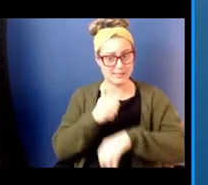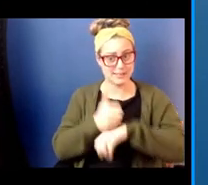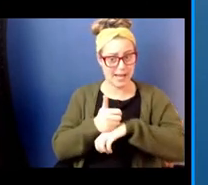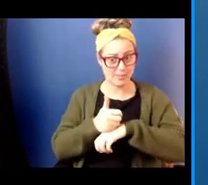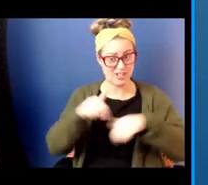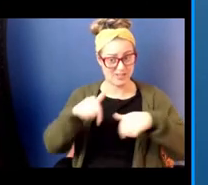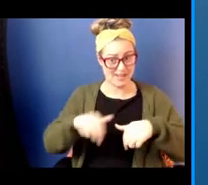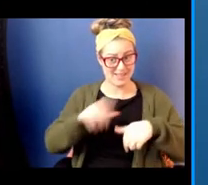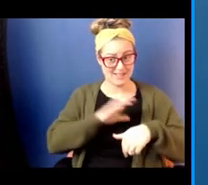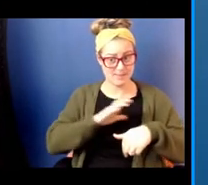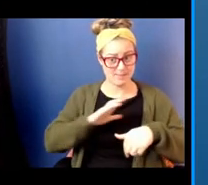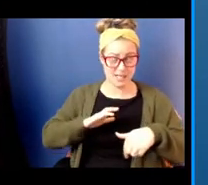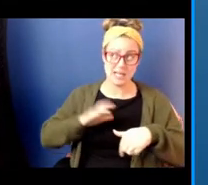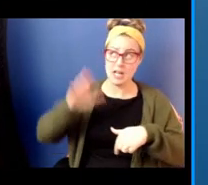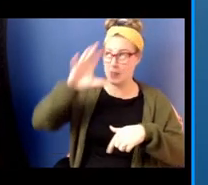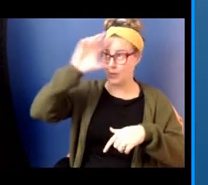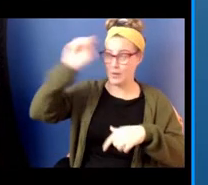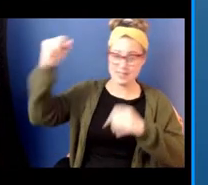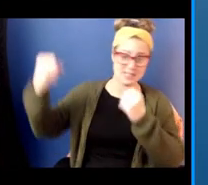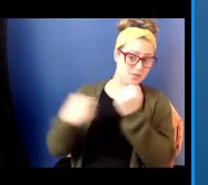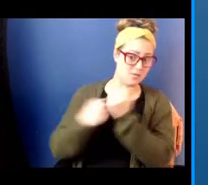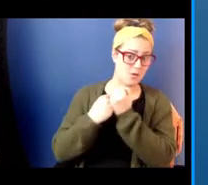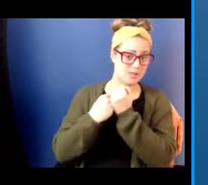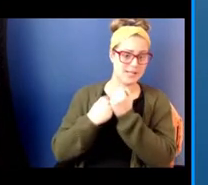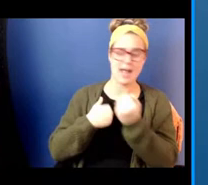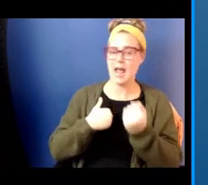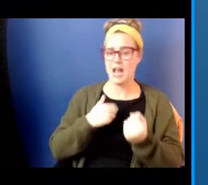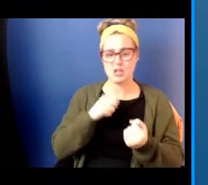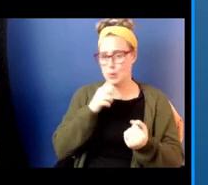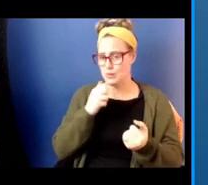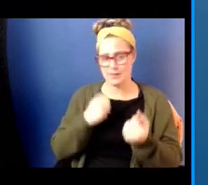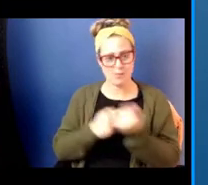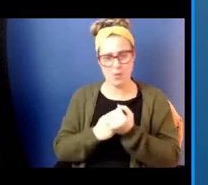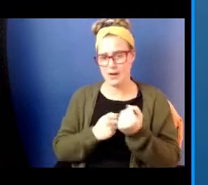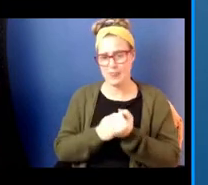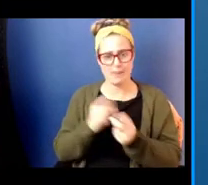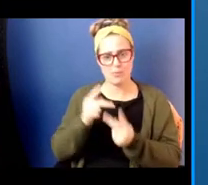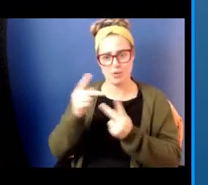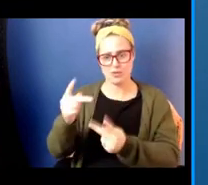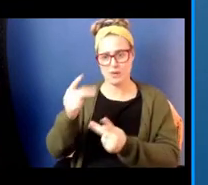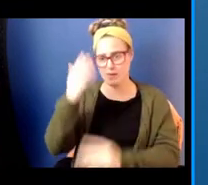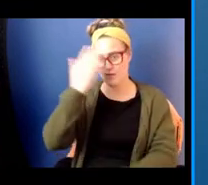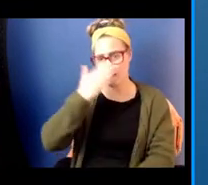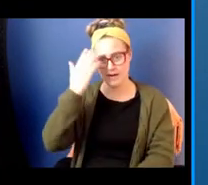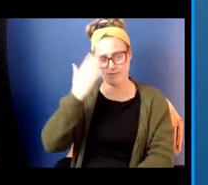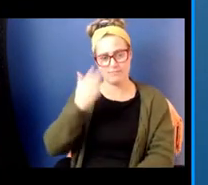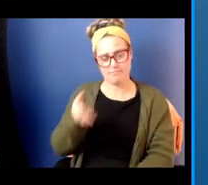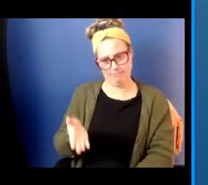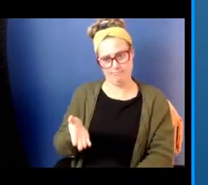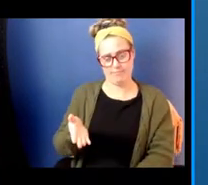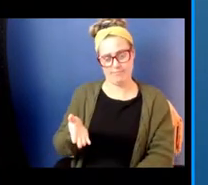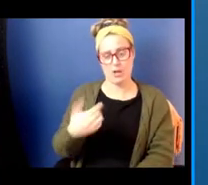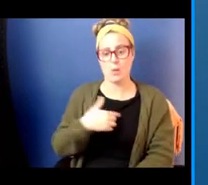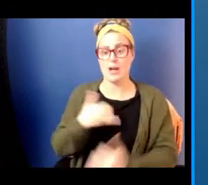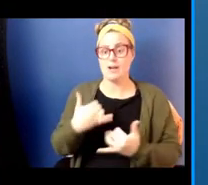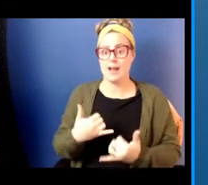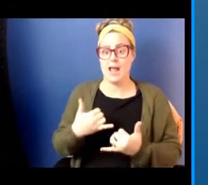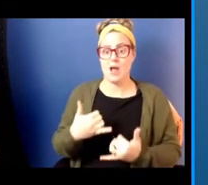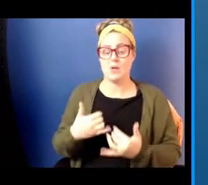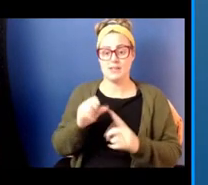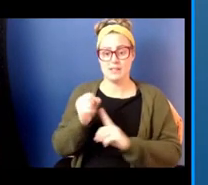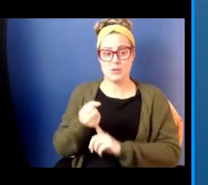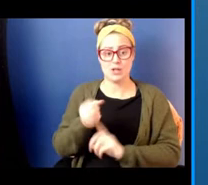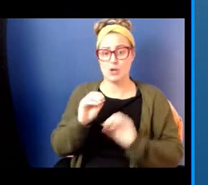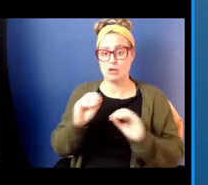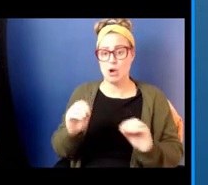president I cannot support the proposal before us we are now faced with a situation in which no State situated in the central or